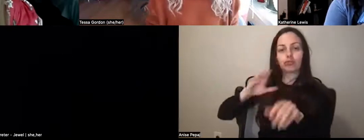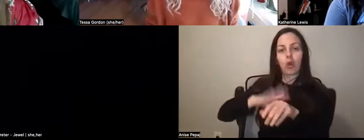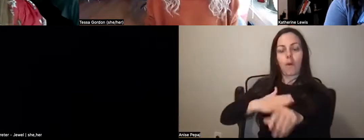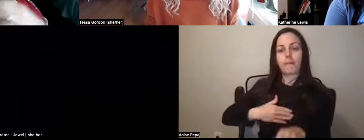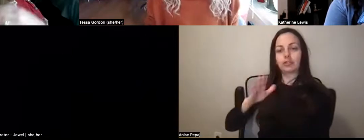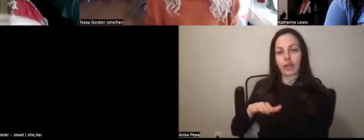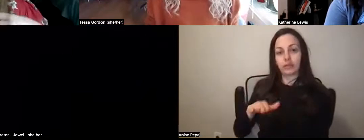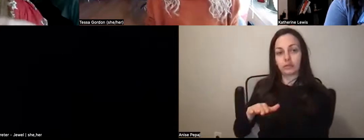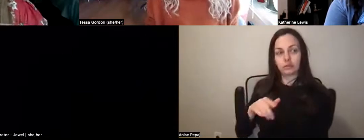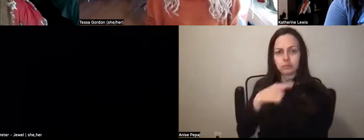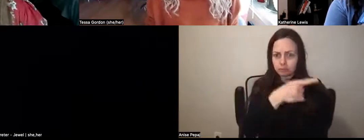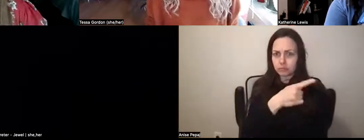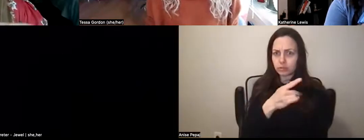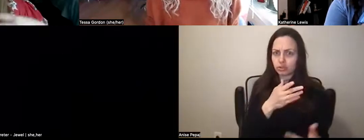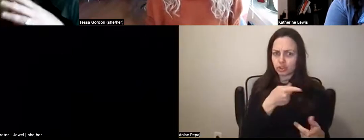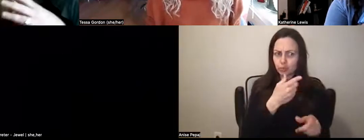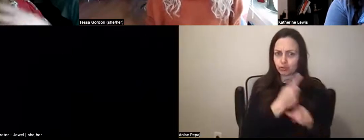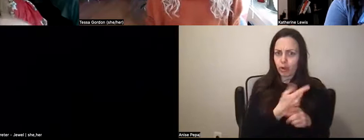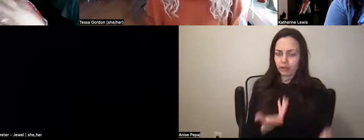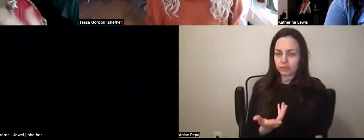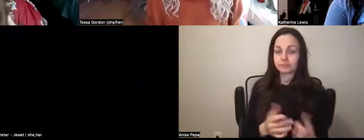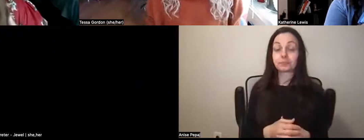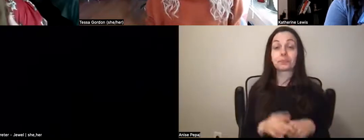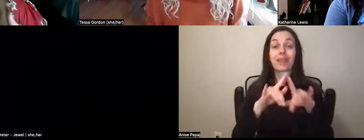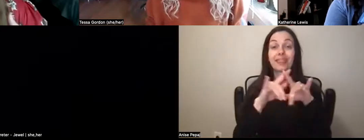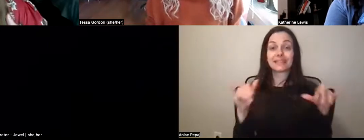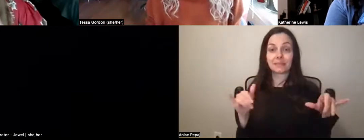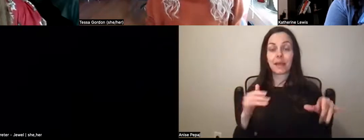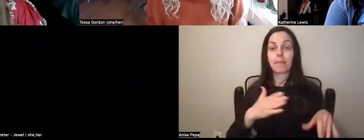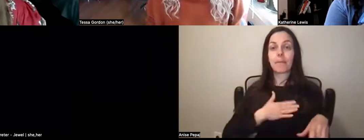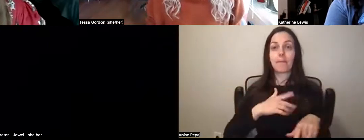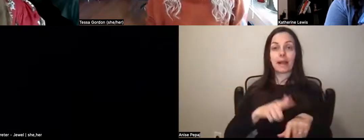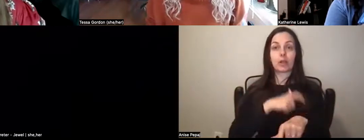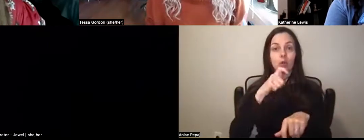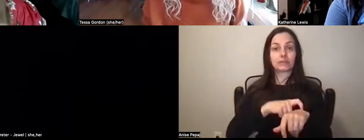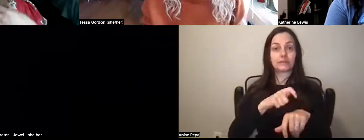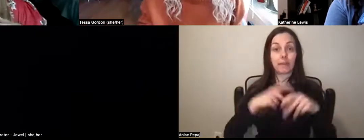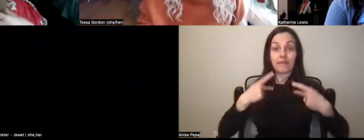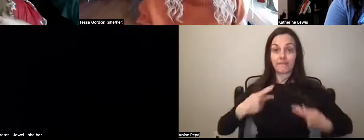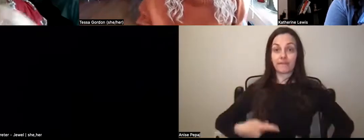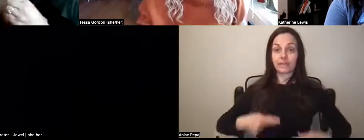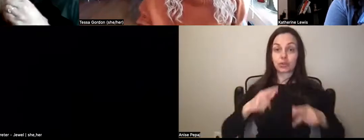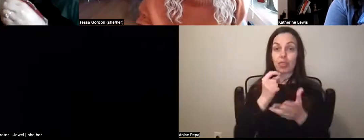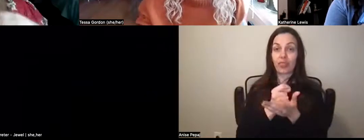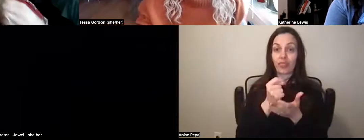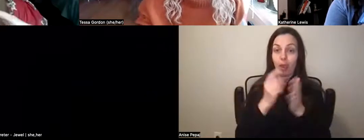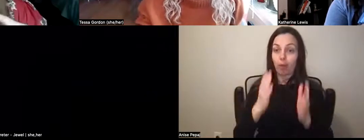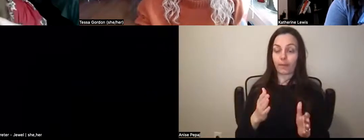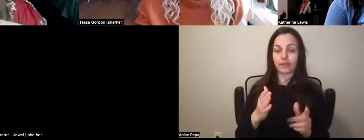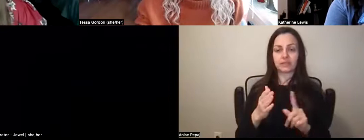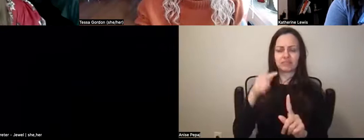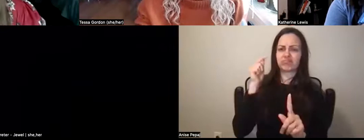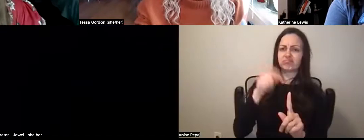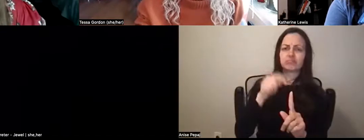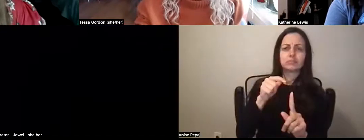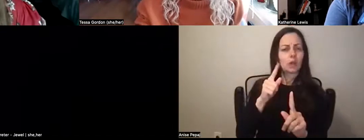do. At the same time, my longtime physical therapist, who was truly one of the brightest